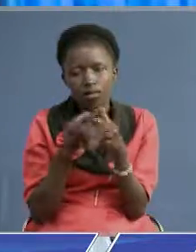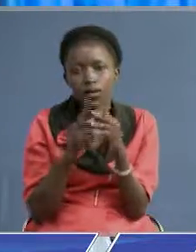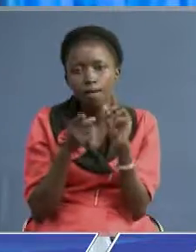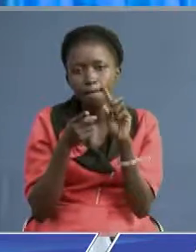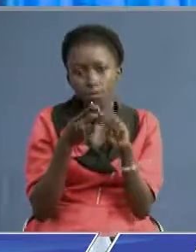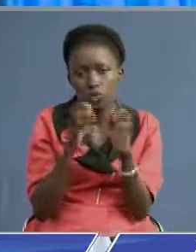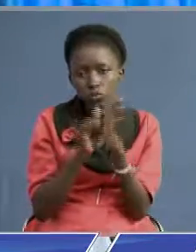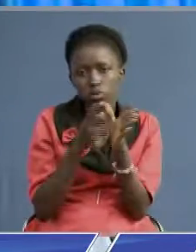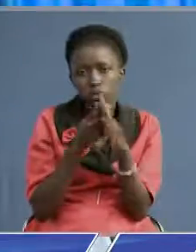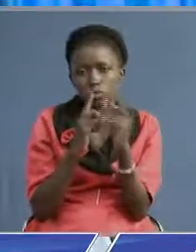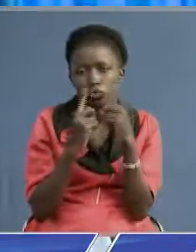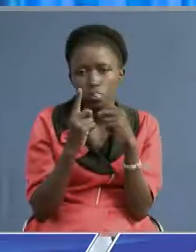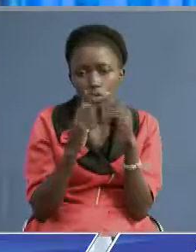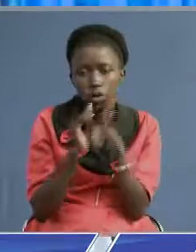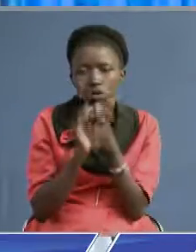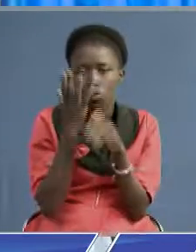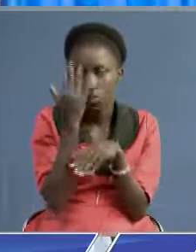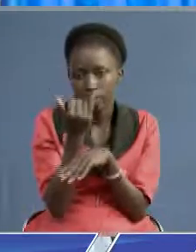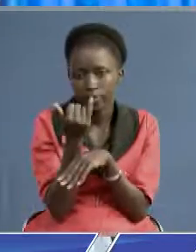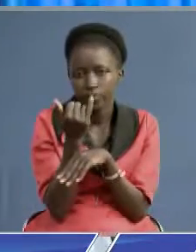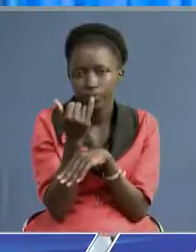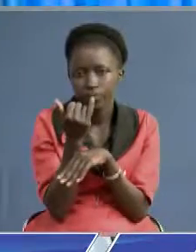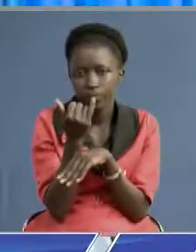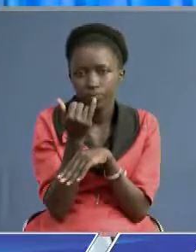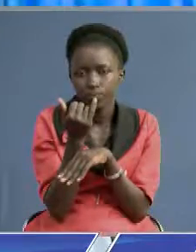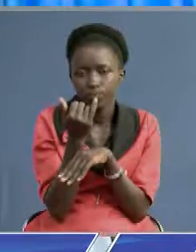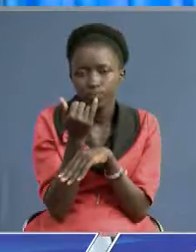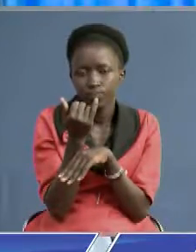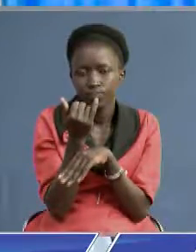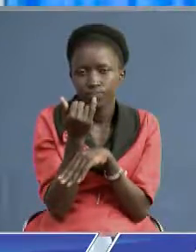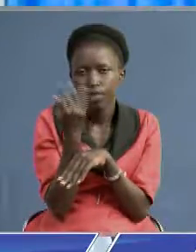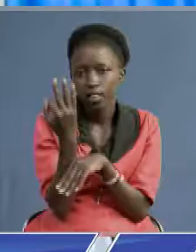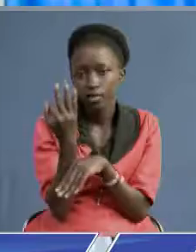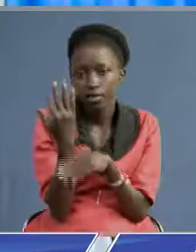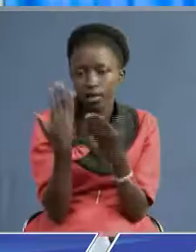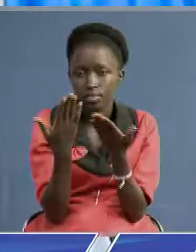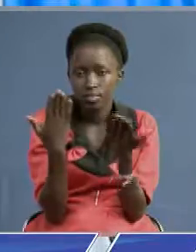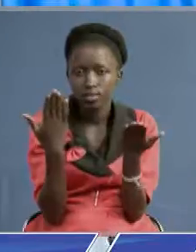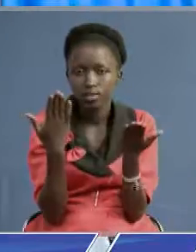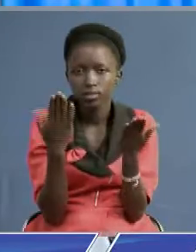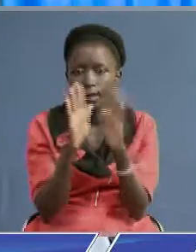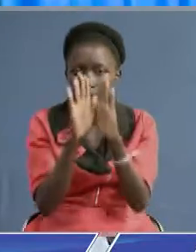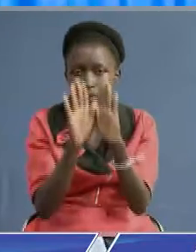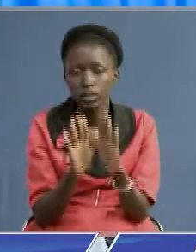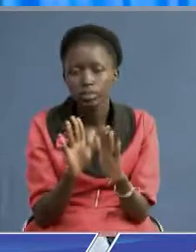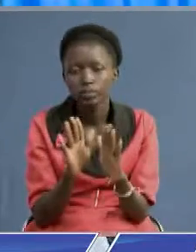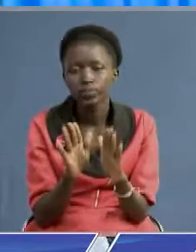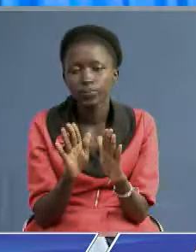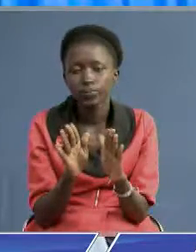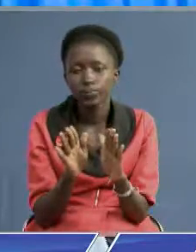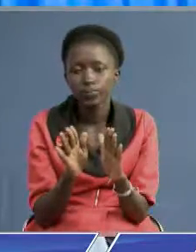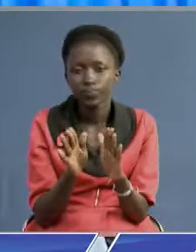positive conversation because there are three things that are significant.